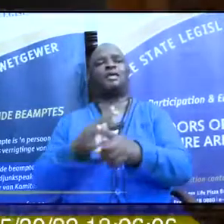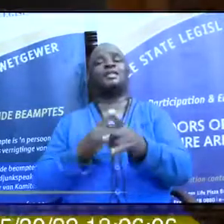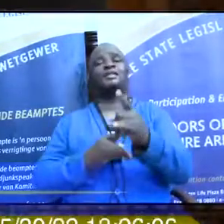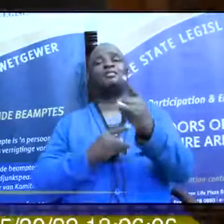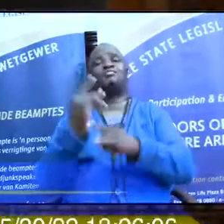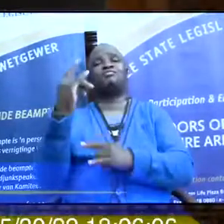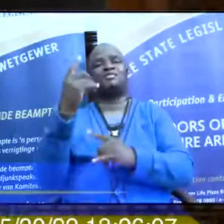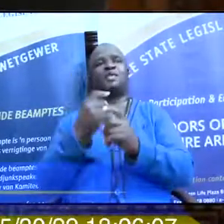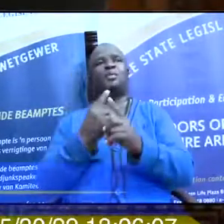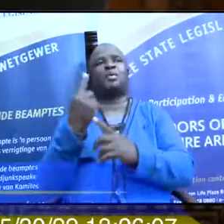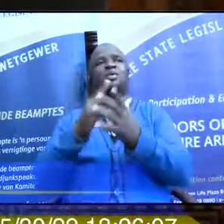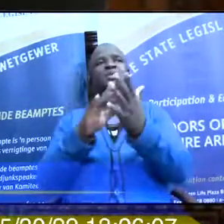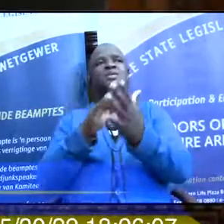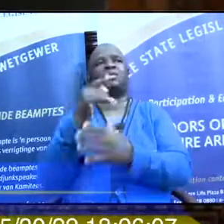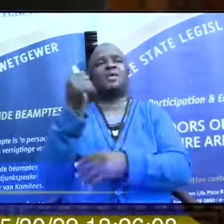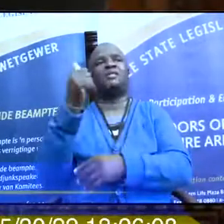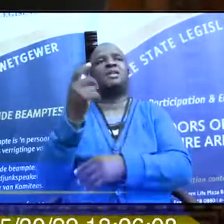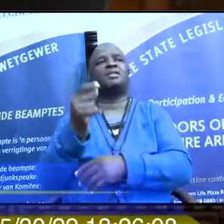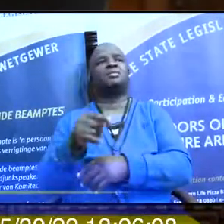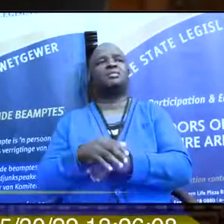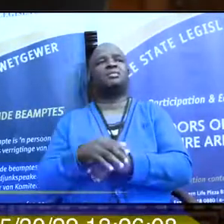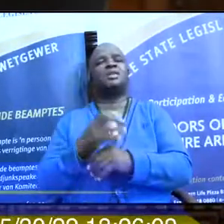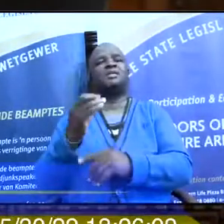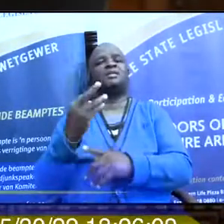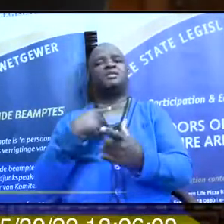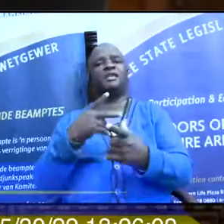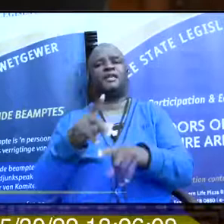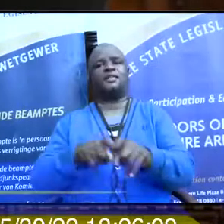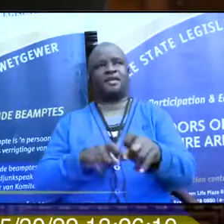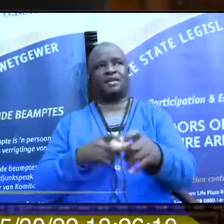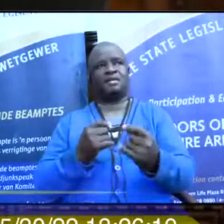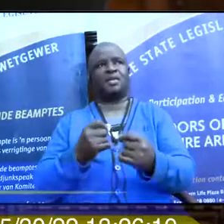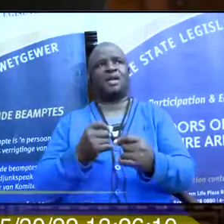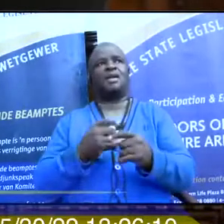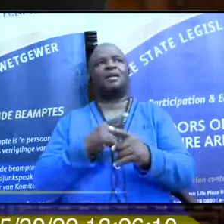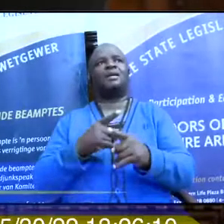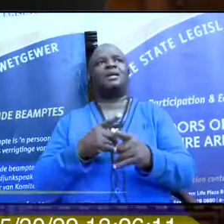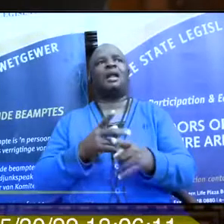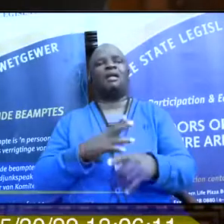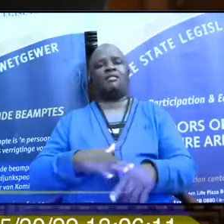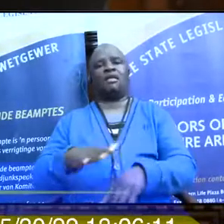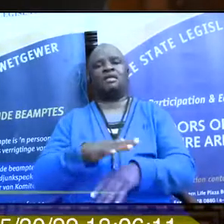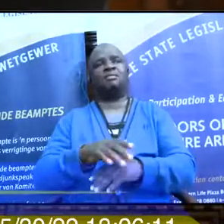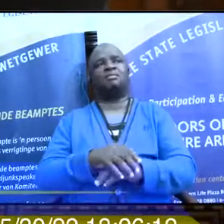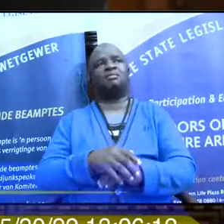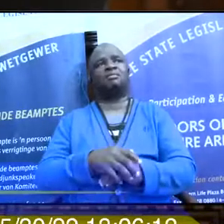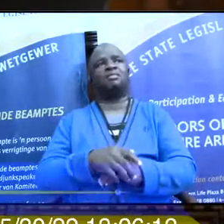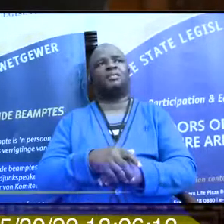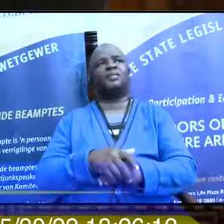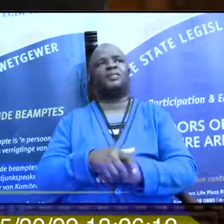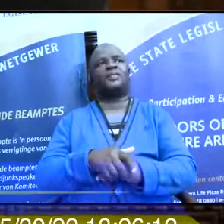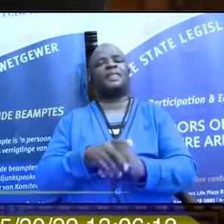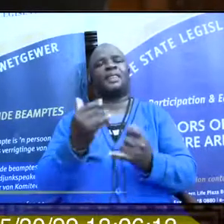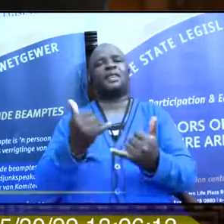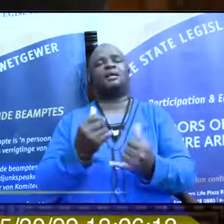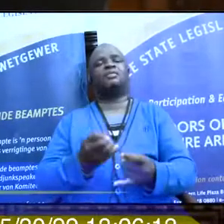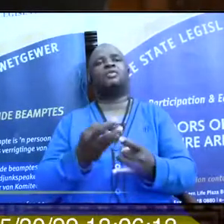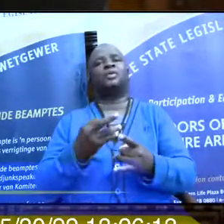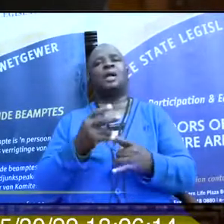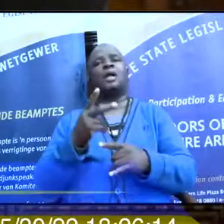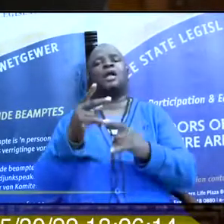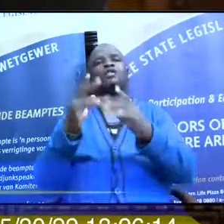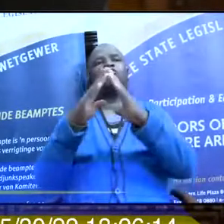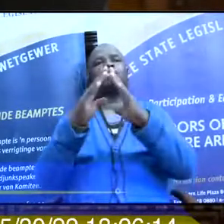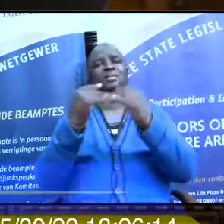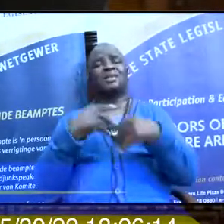but how do you get number one when you did not start doing the foundation i mean how do you build a house you start with the